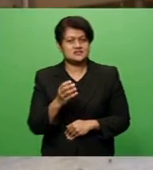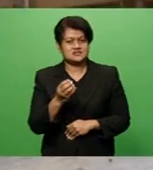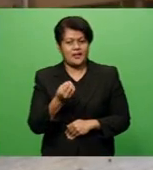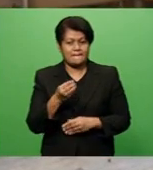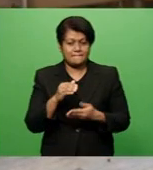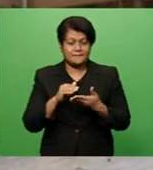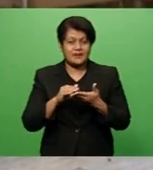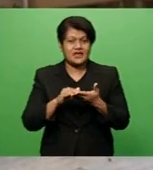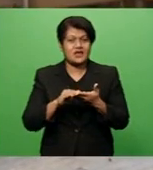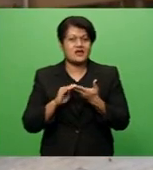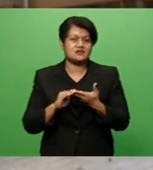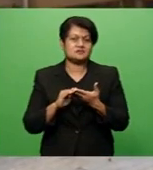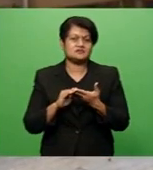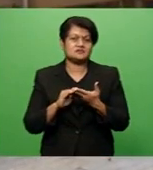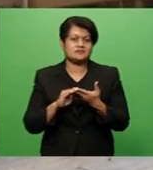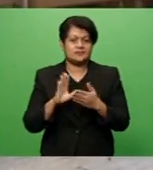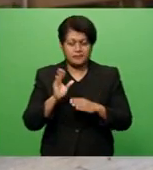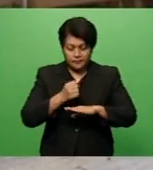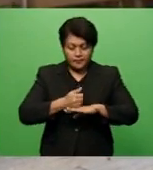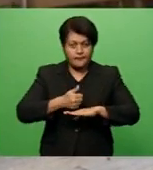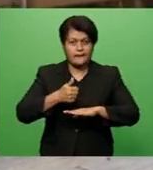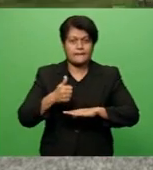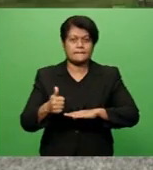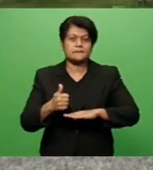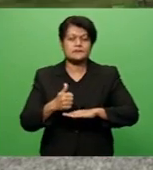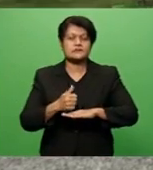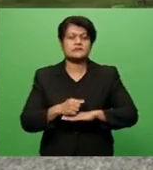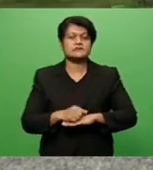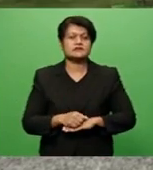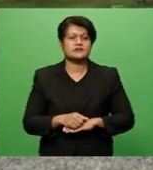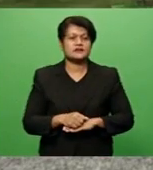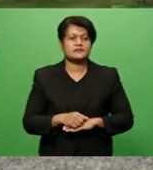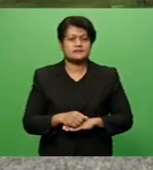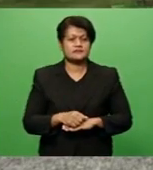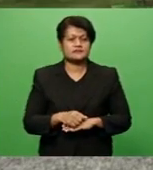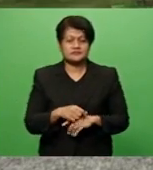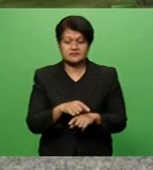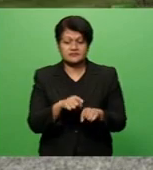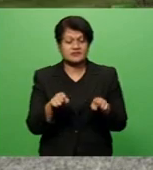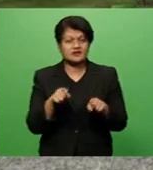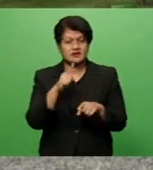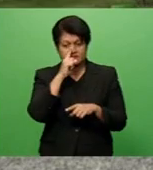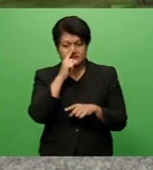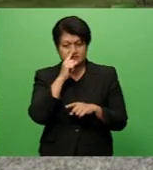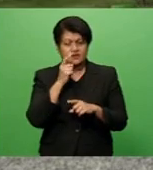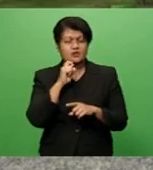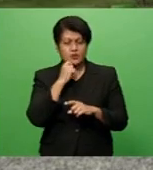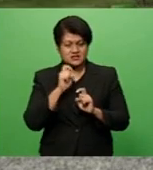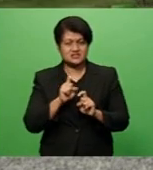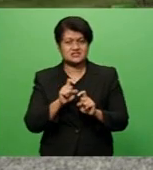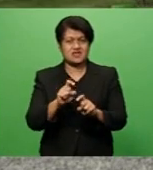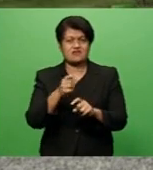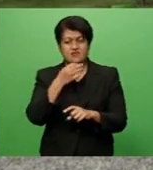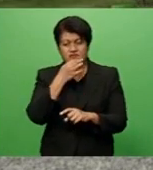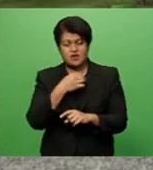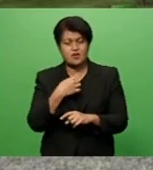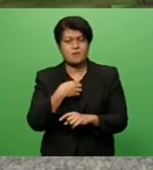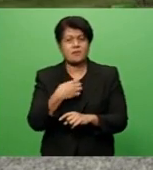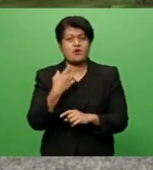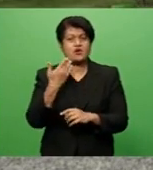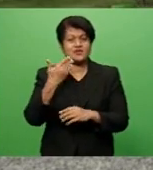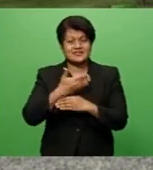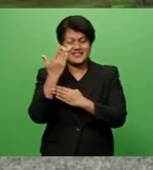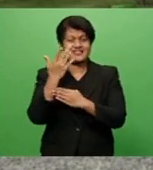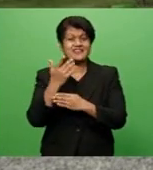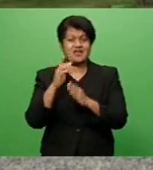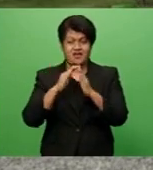help from government. These evacuees will remain here for a few more days, as their houses are badly damaged.